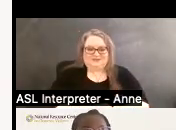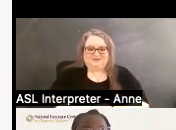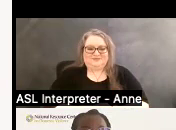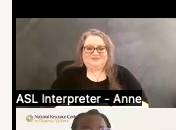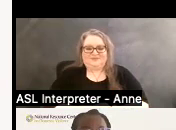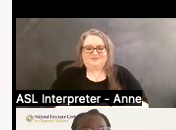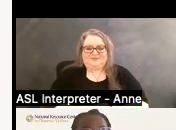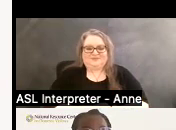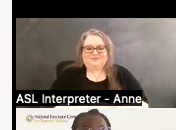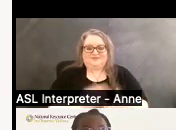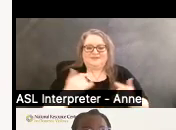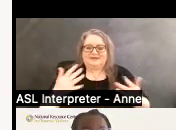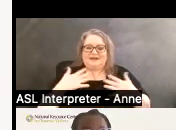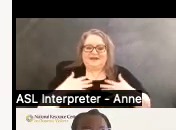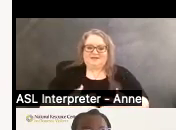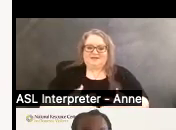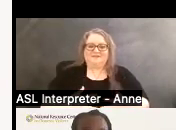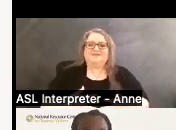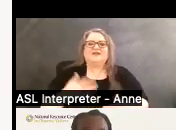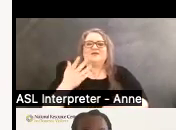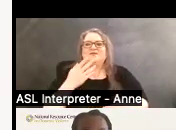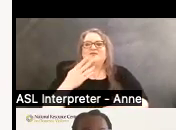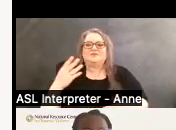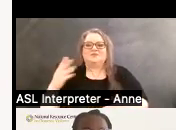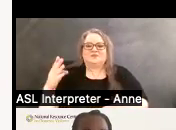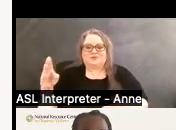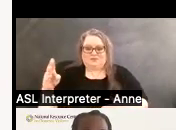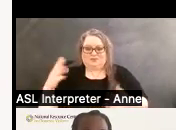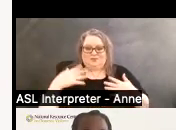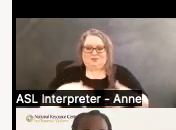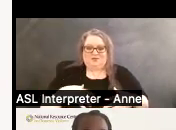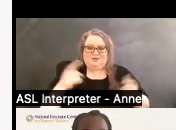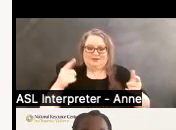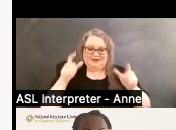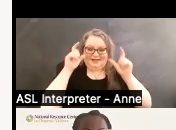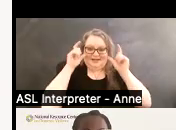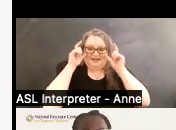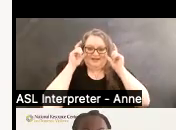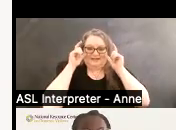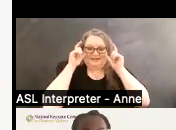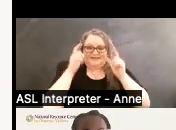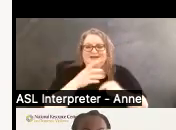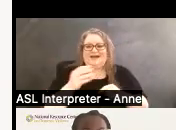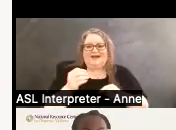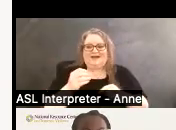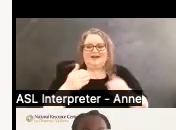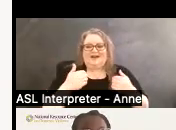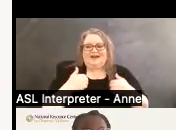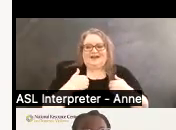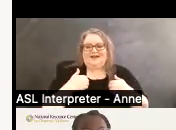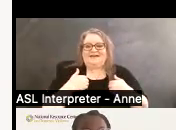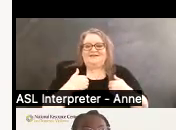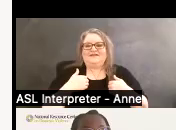Today, I am wearing a blue blouse, glasses, and I have